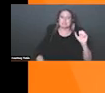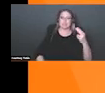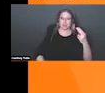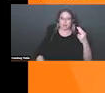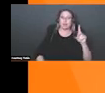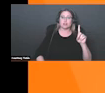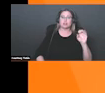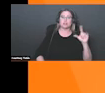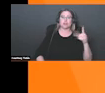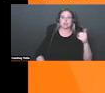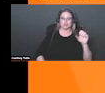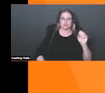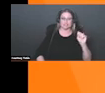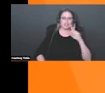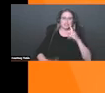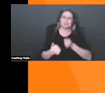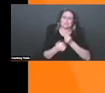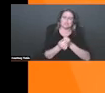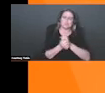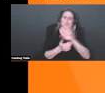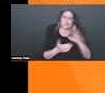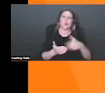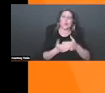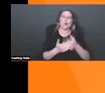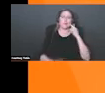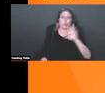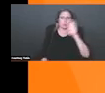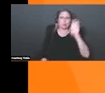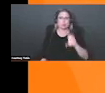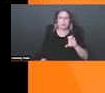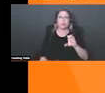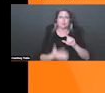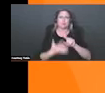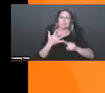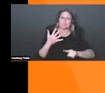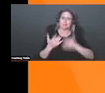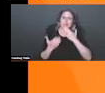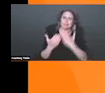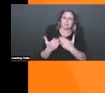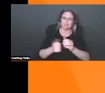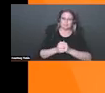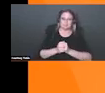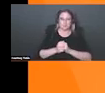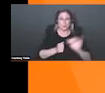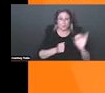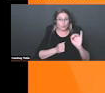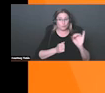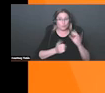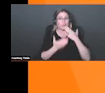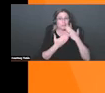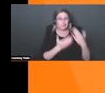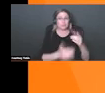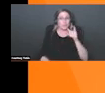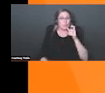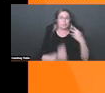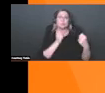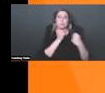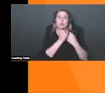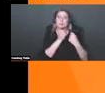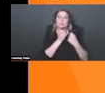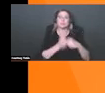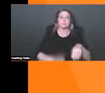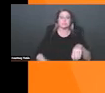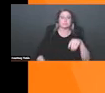is supporting all of the behind the scenes and Zoom webinar elements with us today. While I'm at it, I'd also like to thank our corporate sponsors,